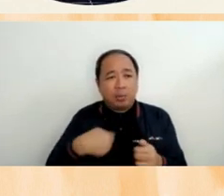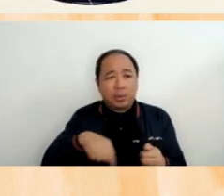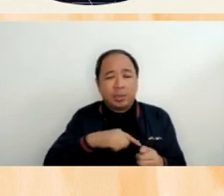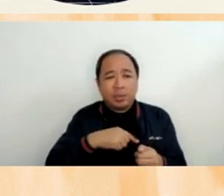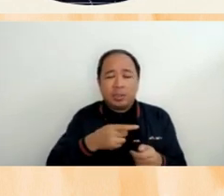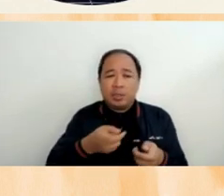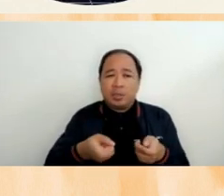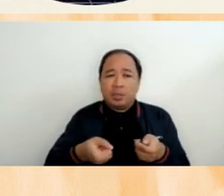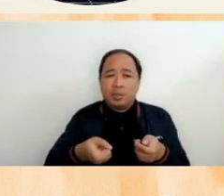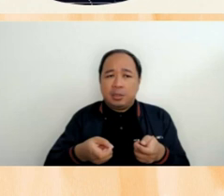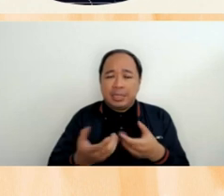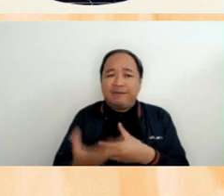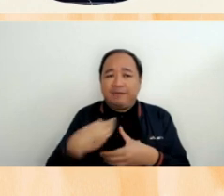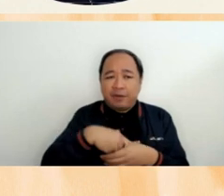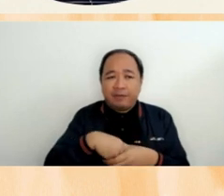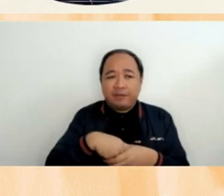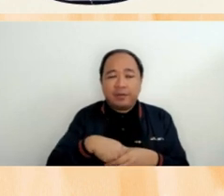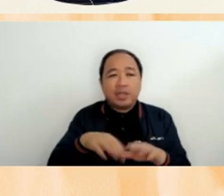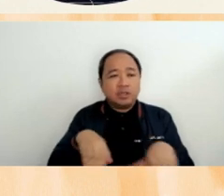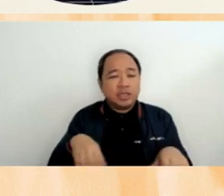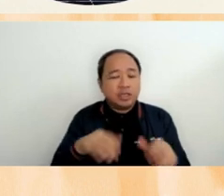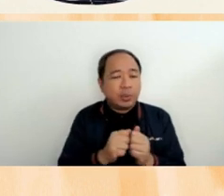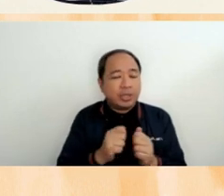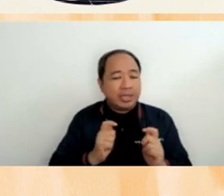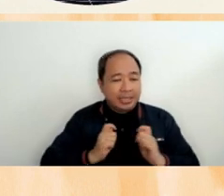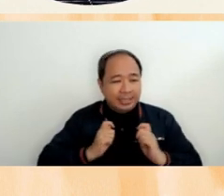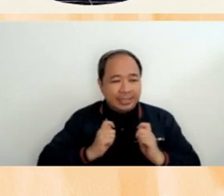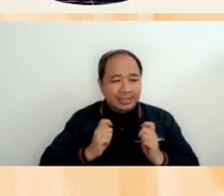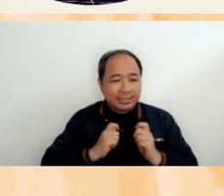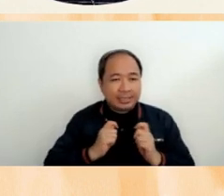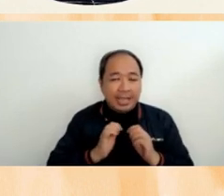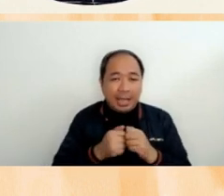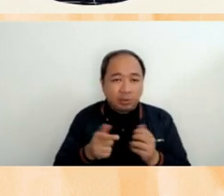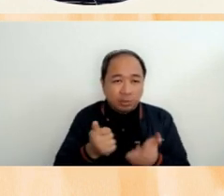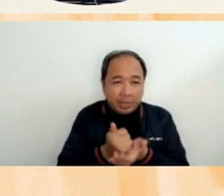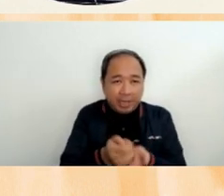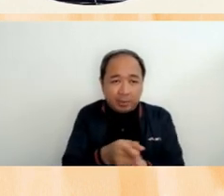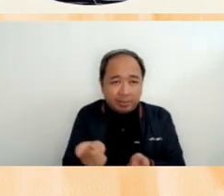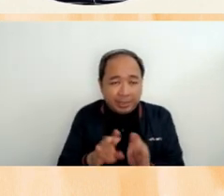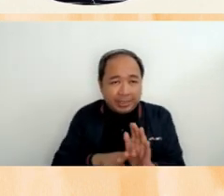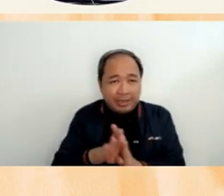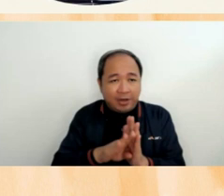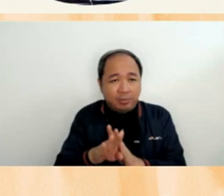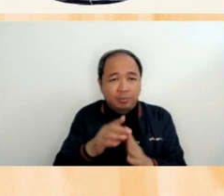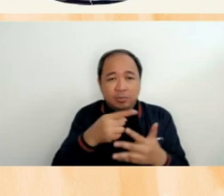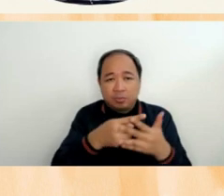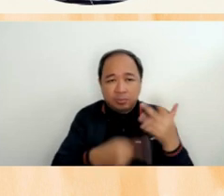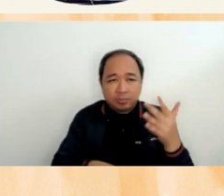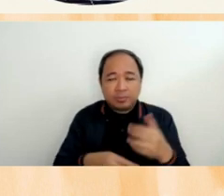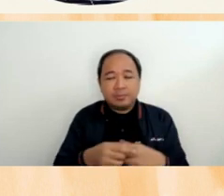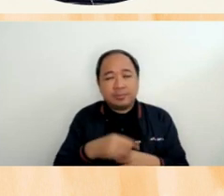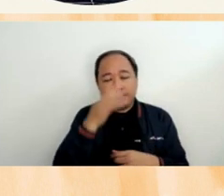how we can engage with children and teens to help them develop each of these components of resilience.